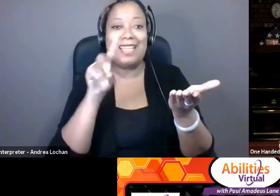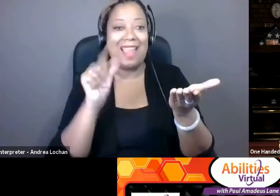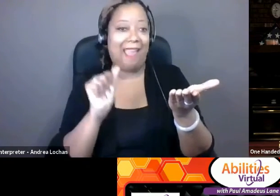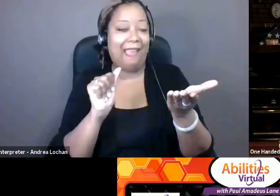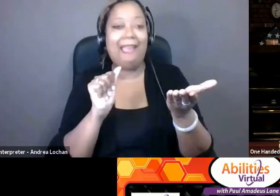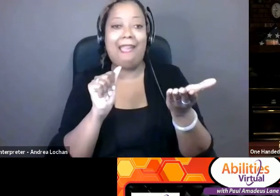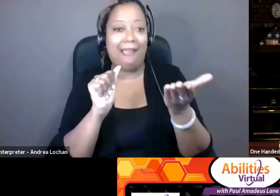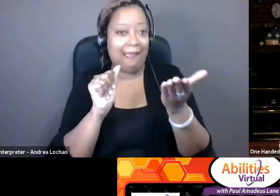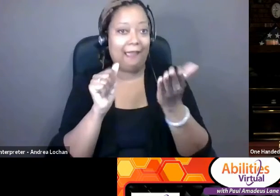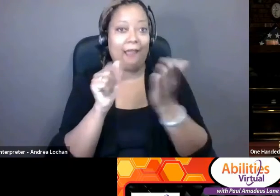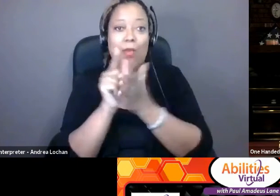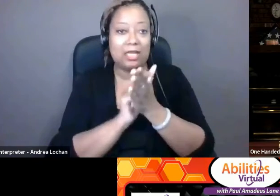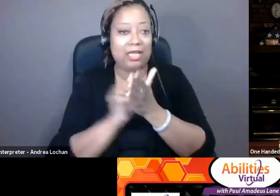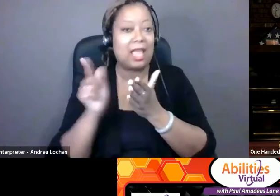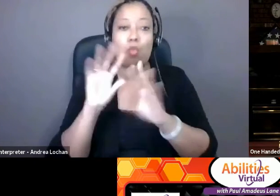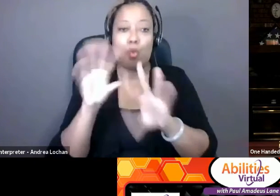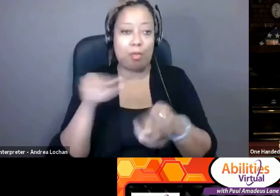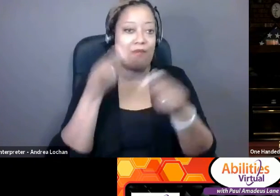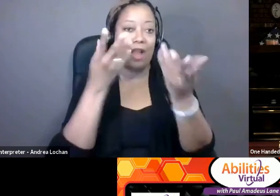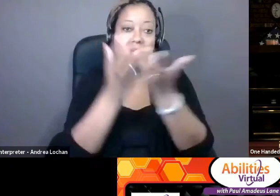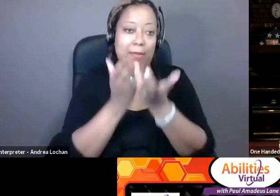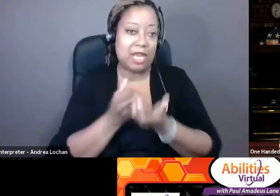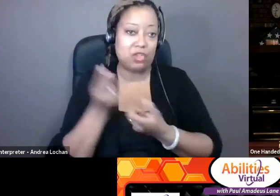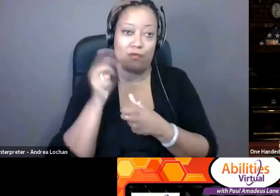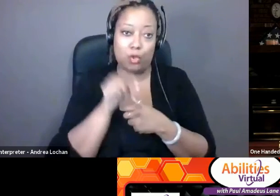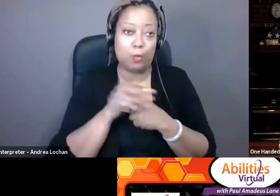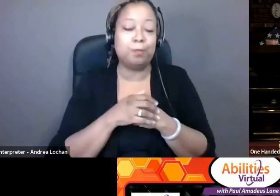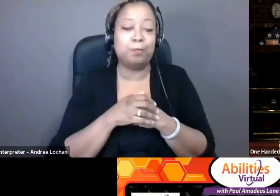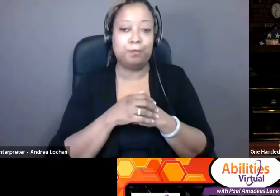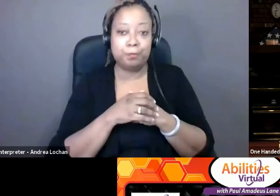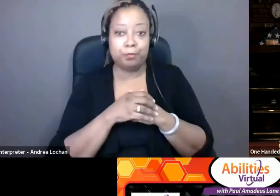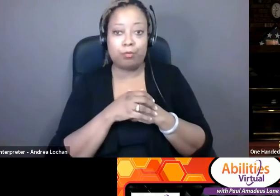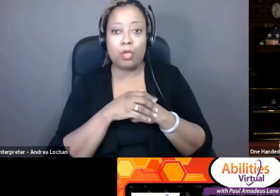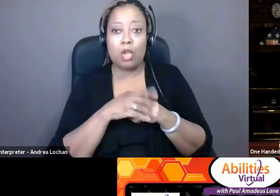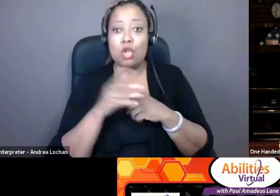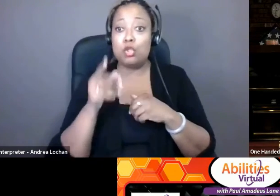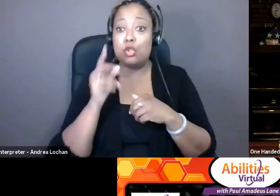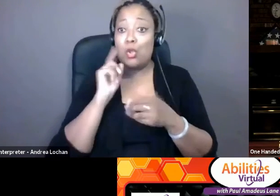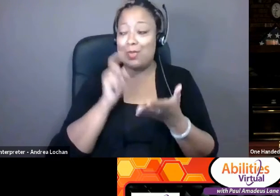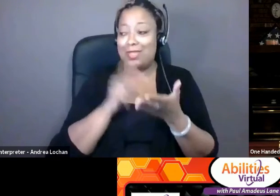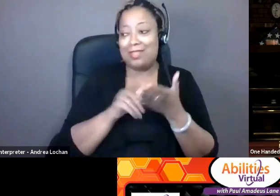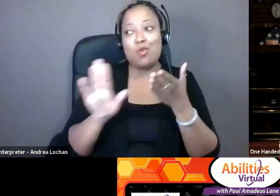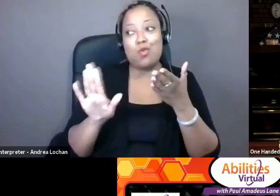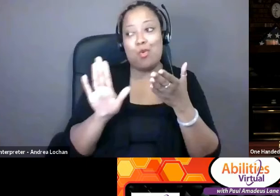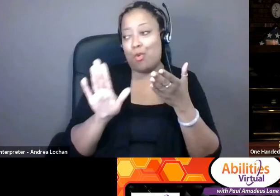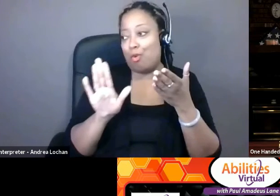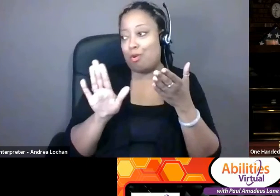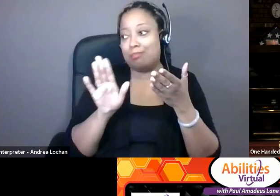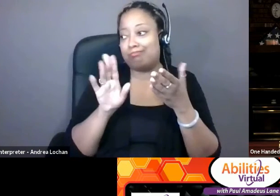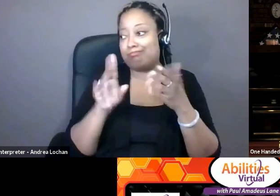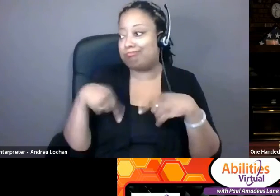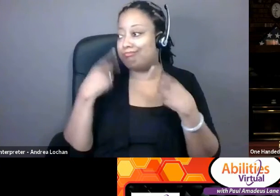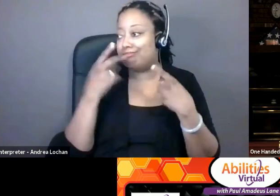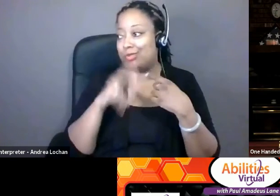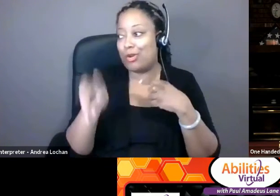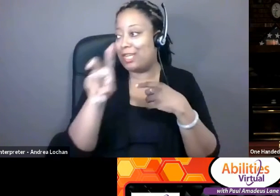They should provide accommodation for you. Awesome. And when we look at your journey, Gianna,